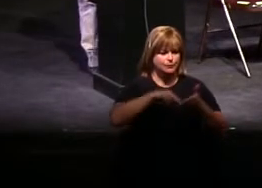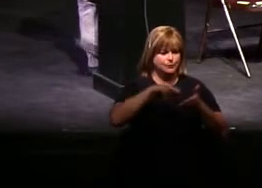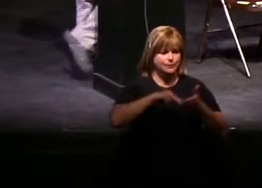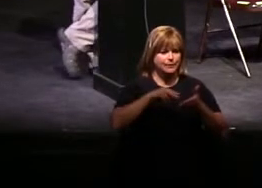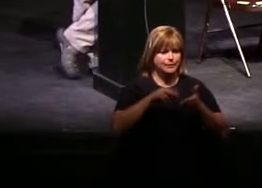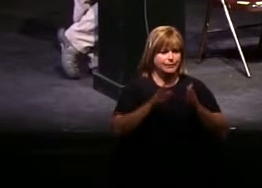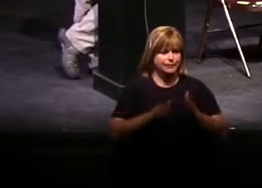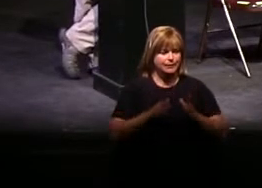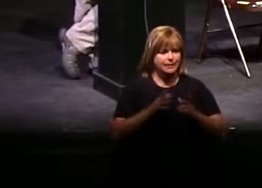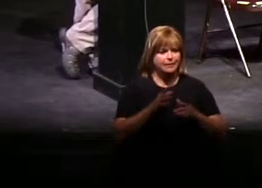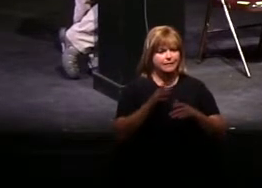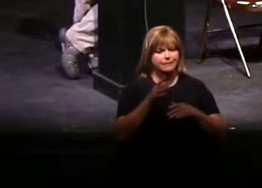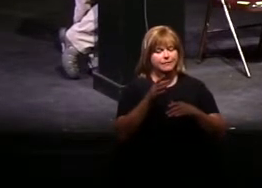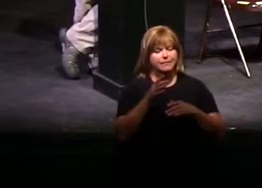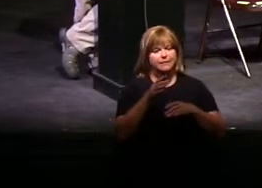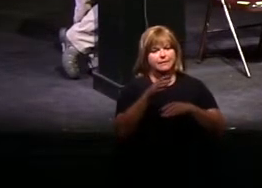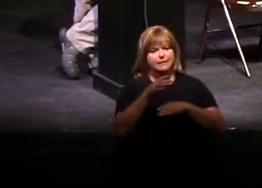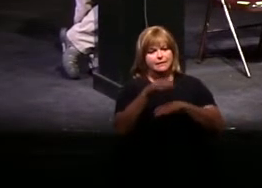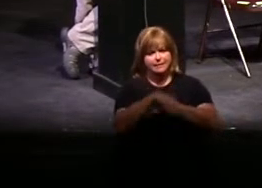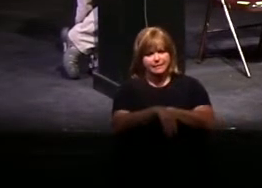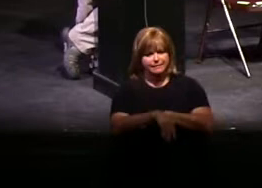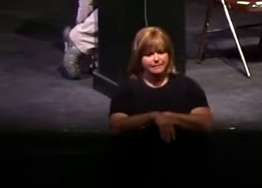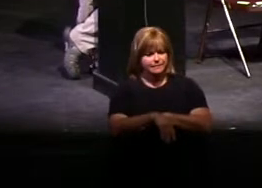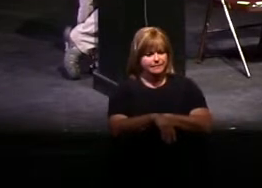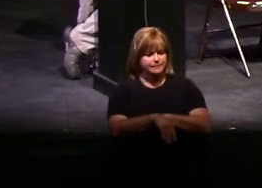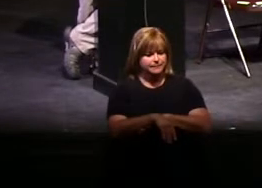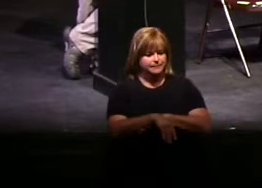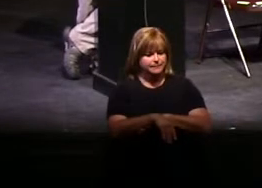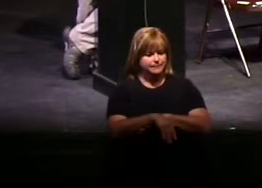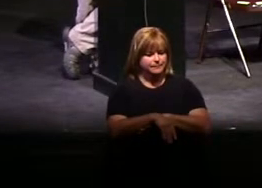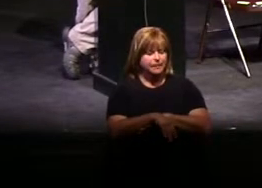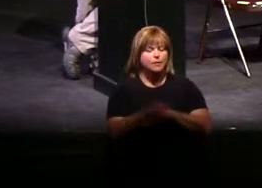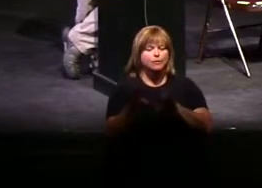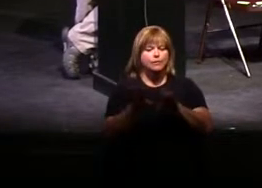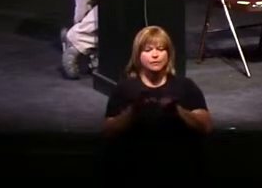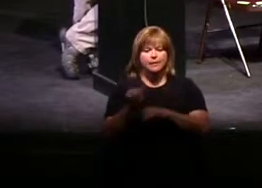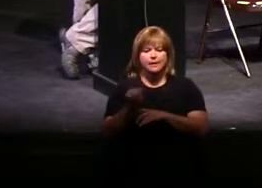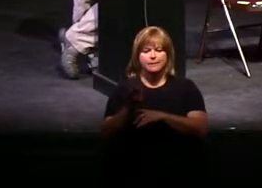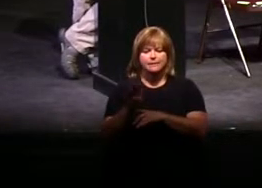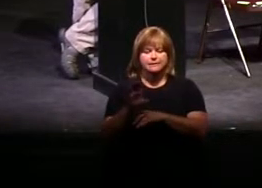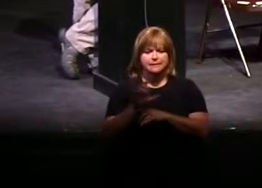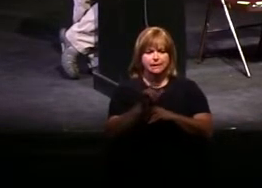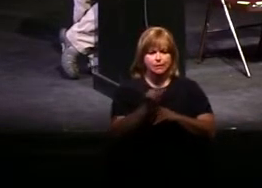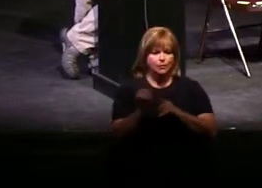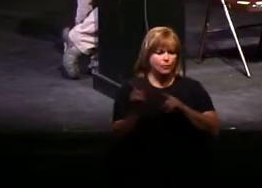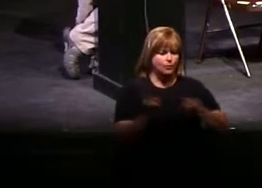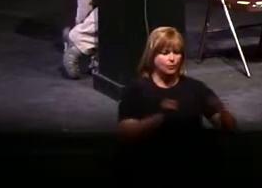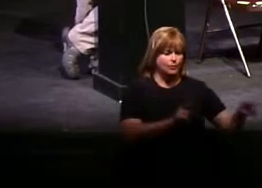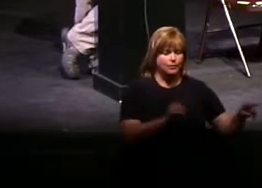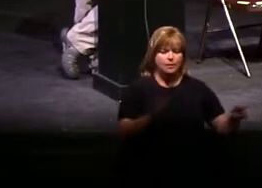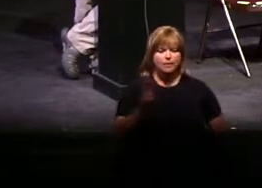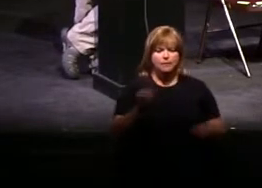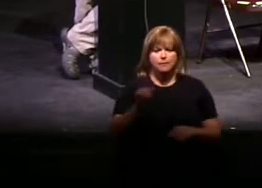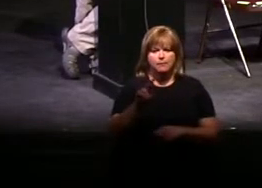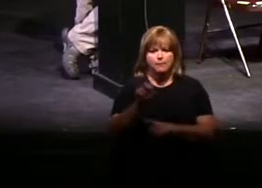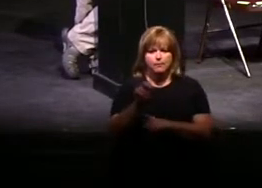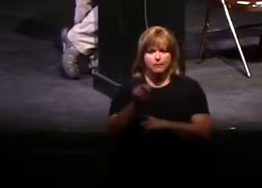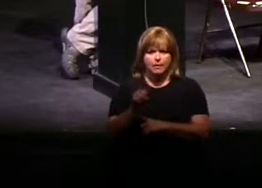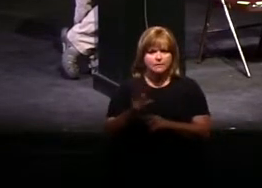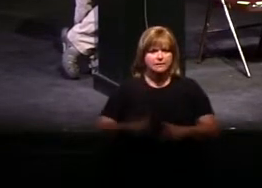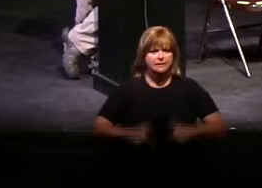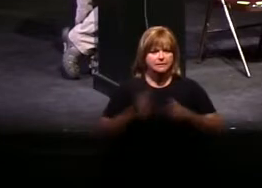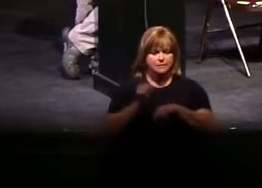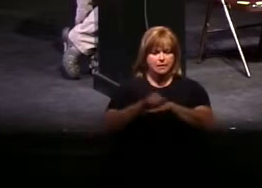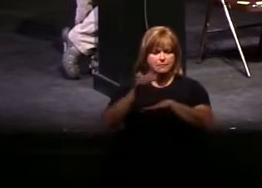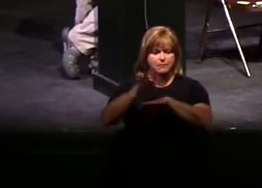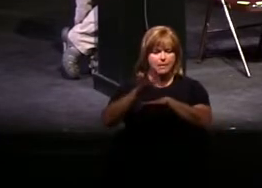extraordinary memoirist and novelist Kim Barnes. We're moving in alphabetical order by last name. Kim Barnes, who lives on Moscow Mountain